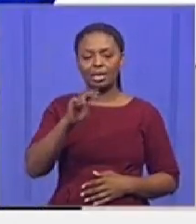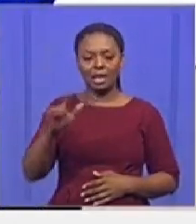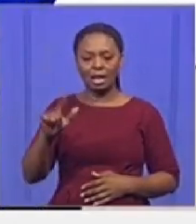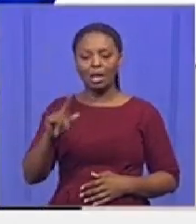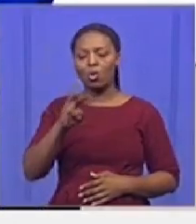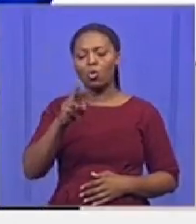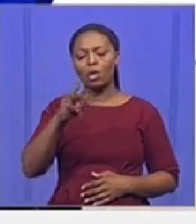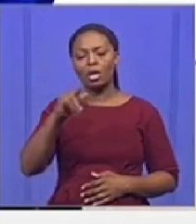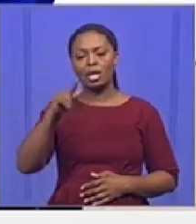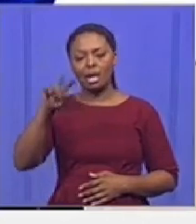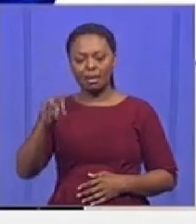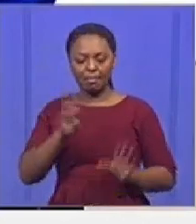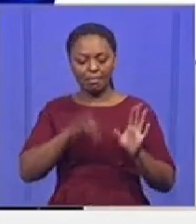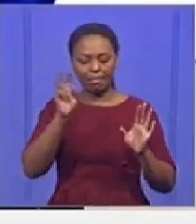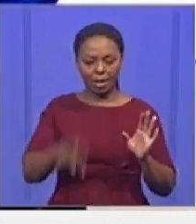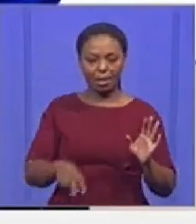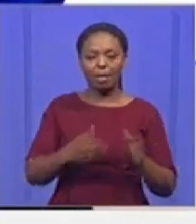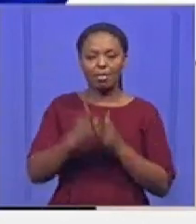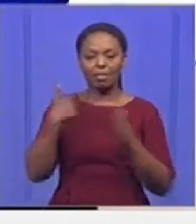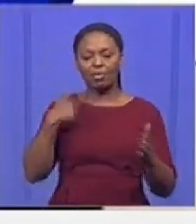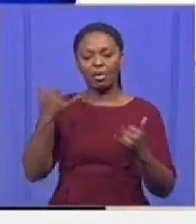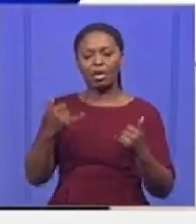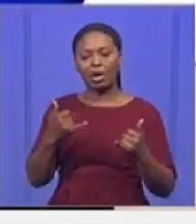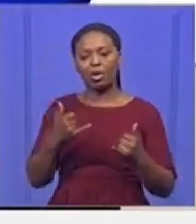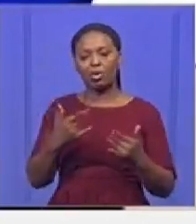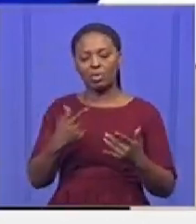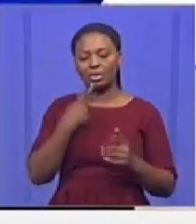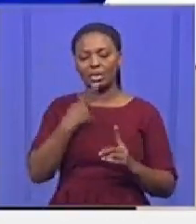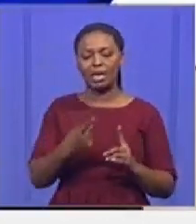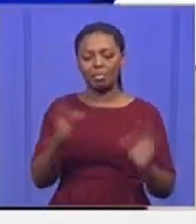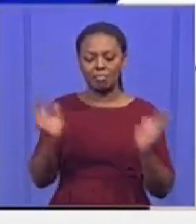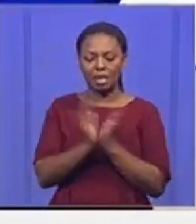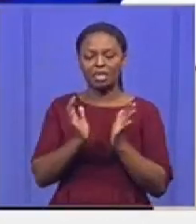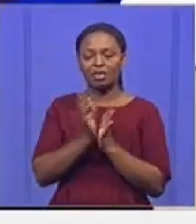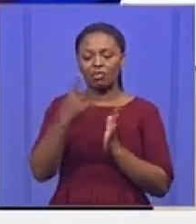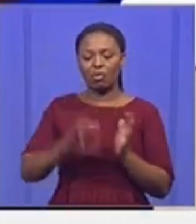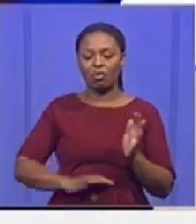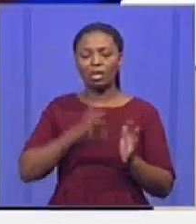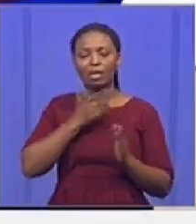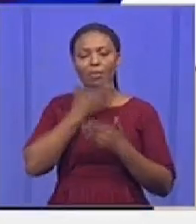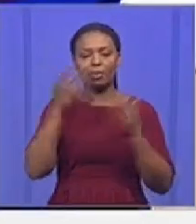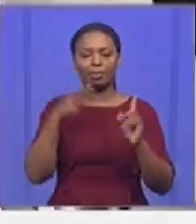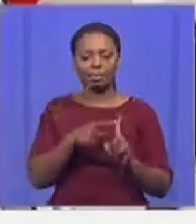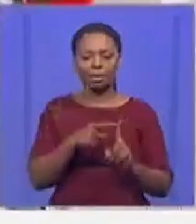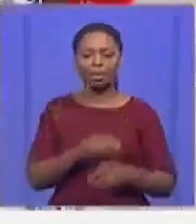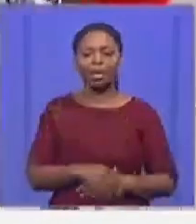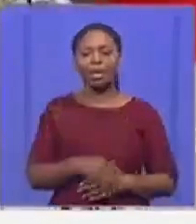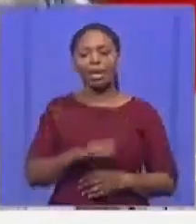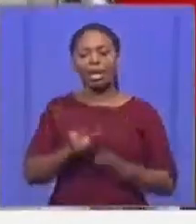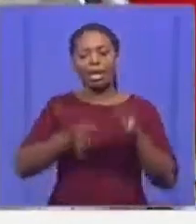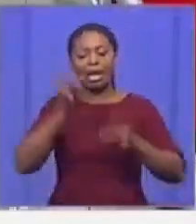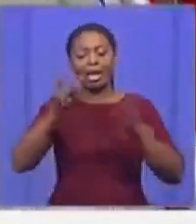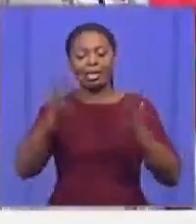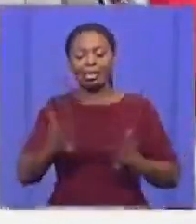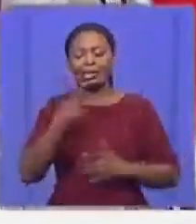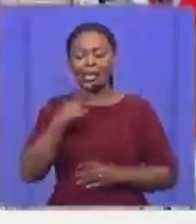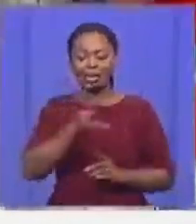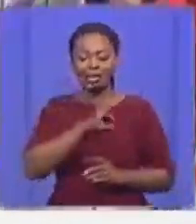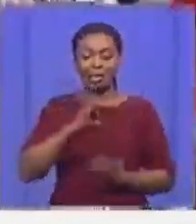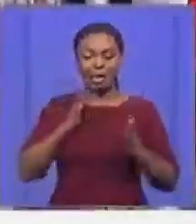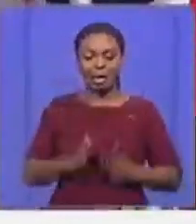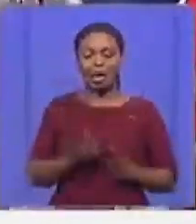tiro pele ga go tsewa kgato ya go tlhoka botshepegi kgatlhanong nae. Baitseanape ba sepolotiki ba re meara yo mošwa o tlile